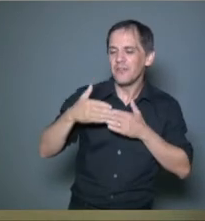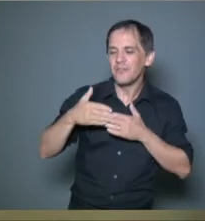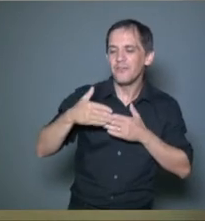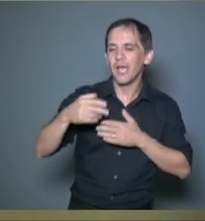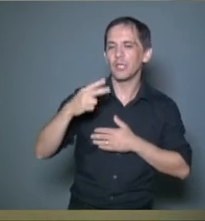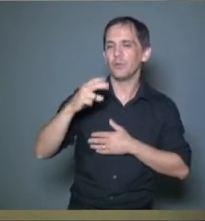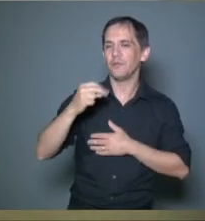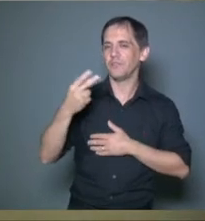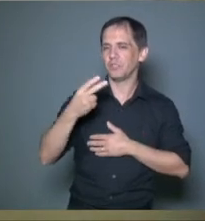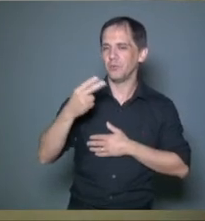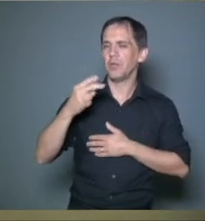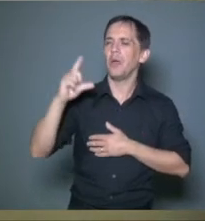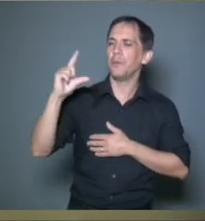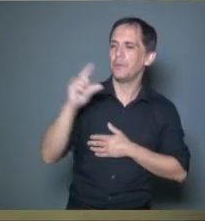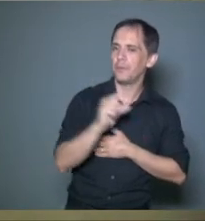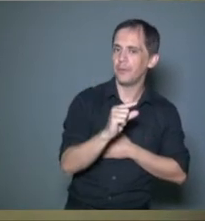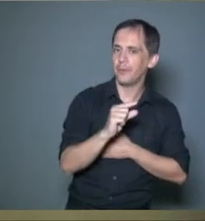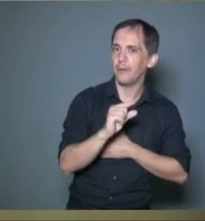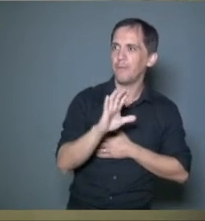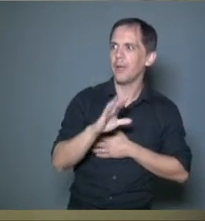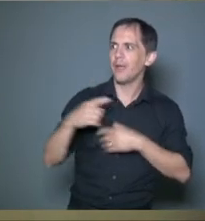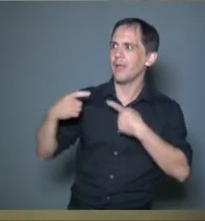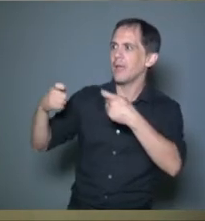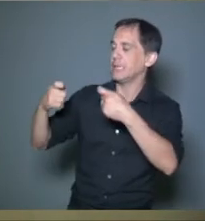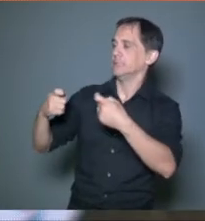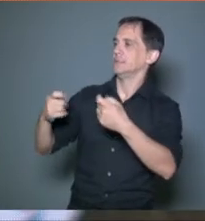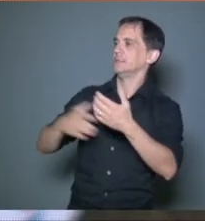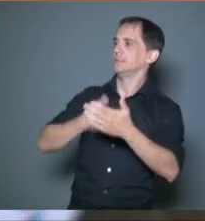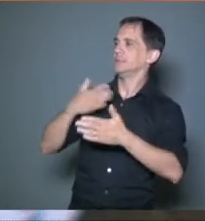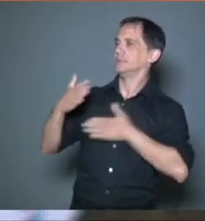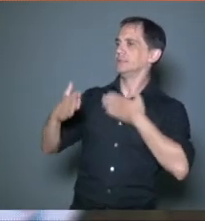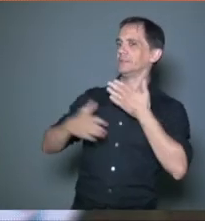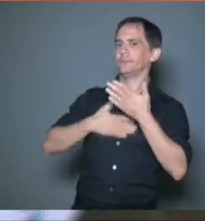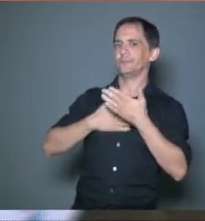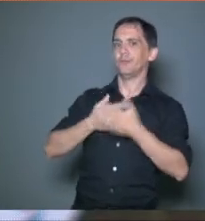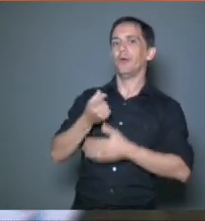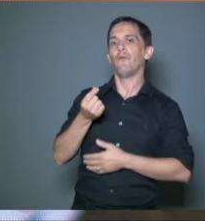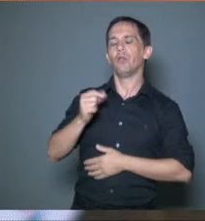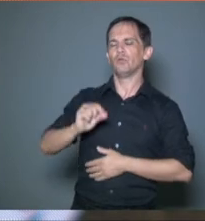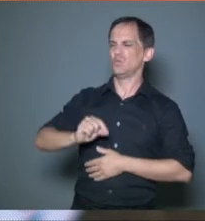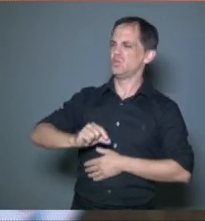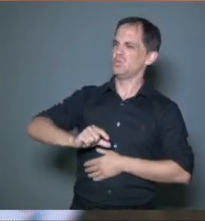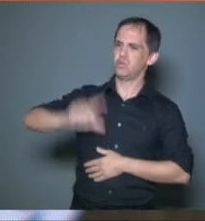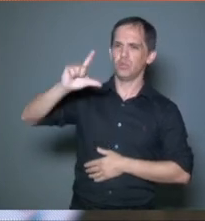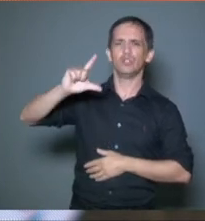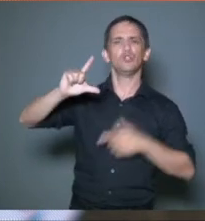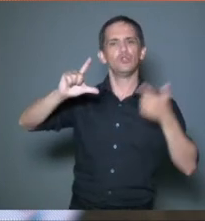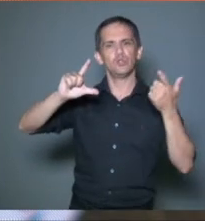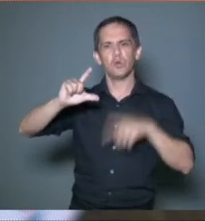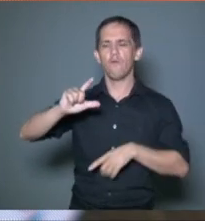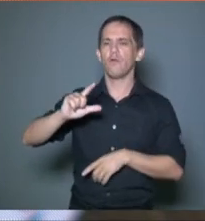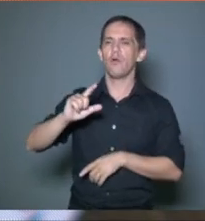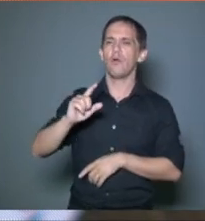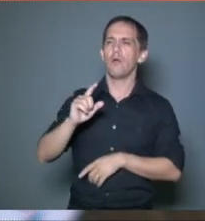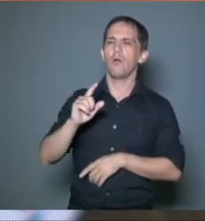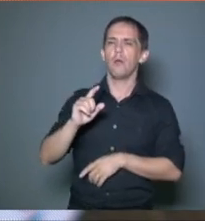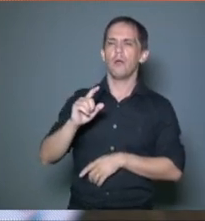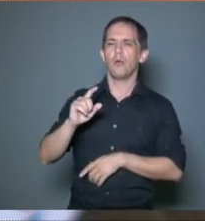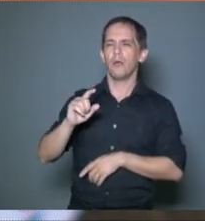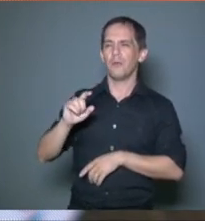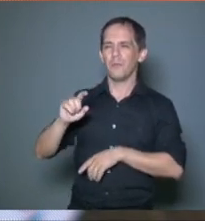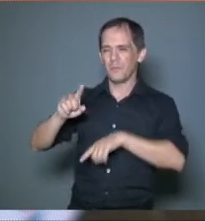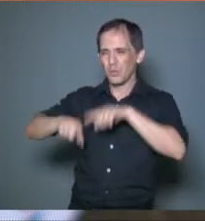And by the end of the year, prices would be lower, but the wars changed everything. So prices are up once